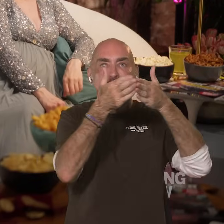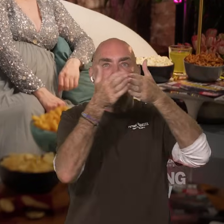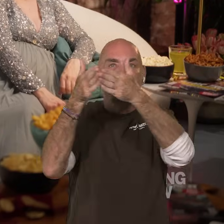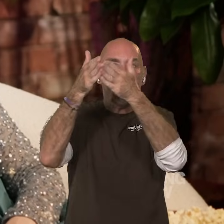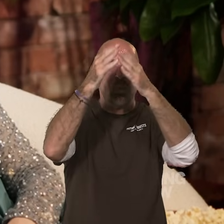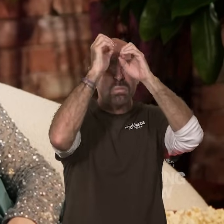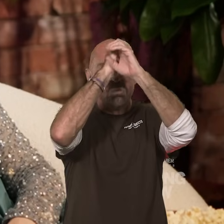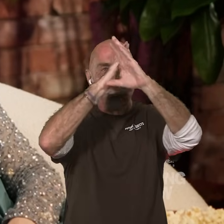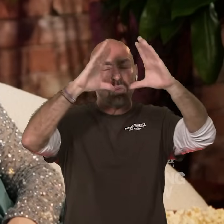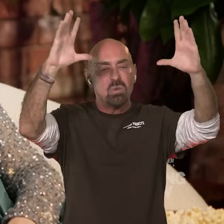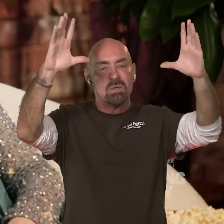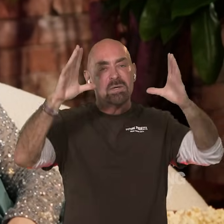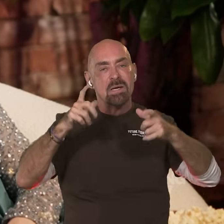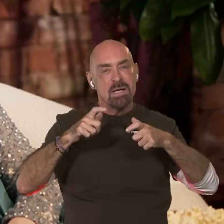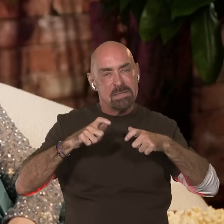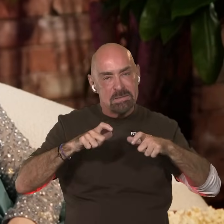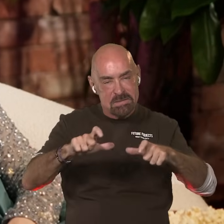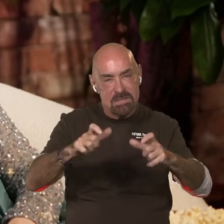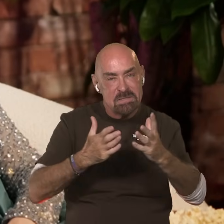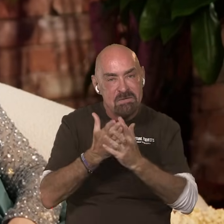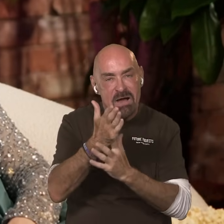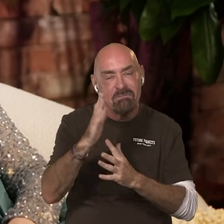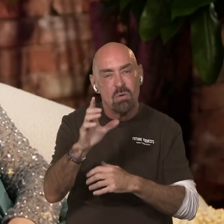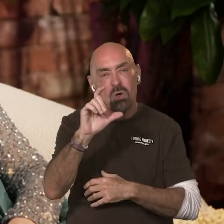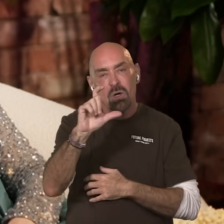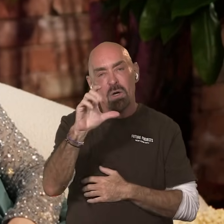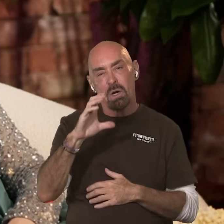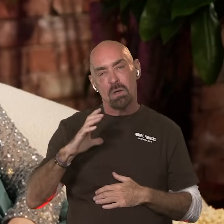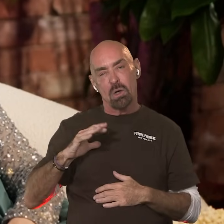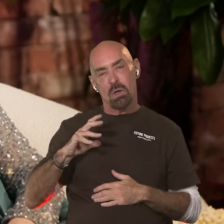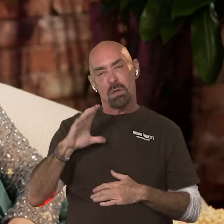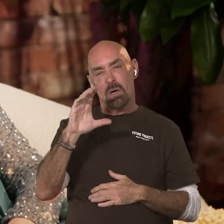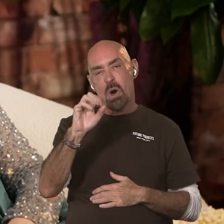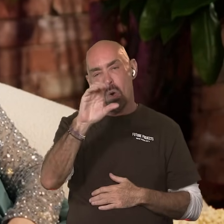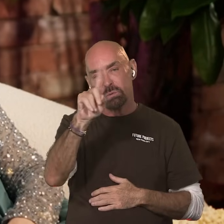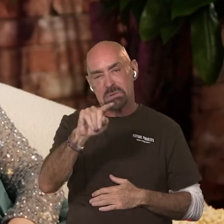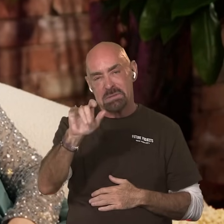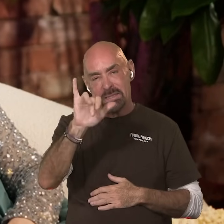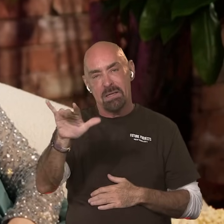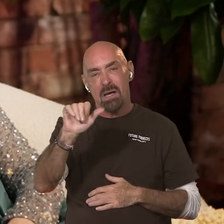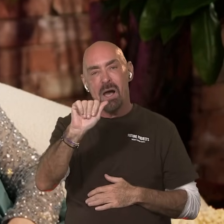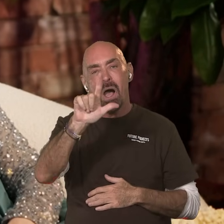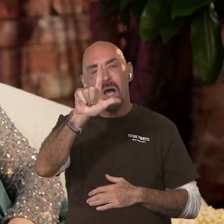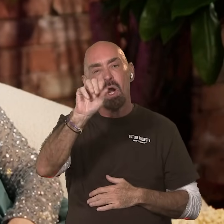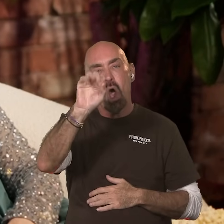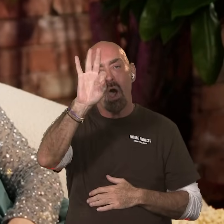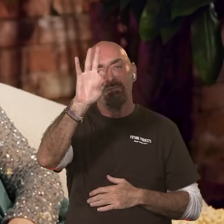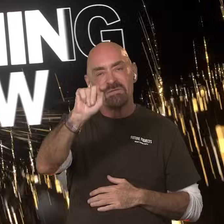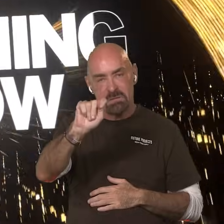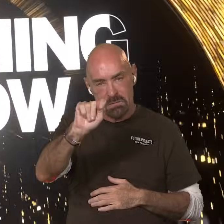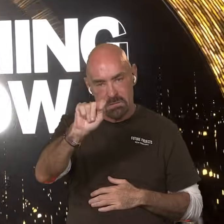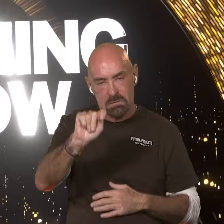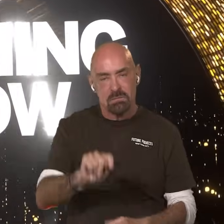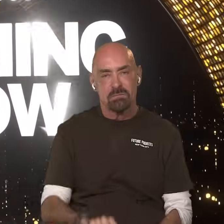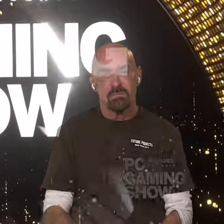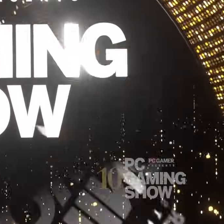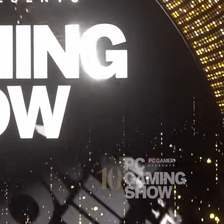the clouds. It's co-op survival craft made cozy. Here's an uplifting look at Aloft.